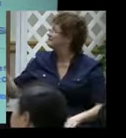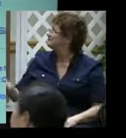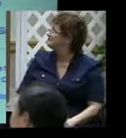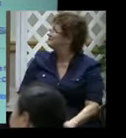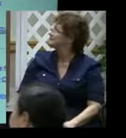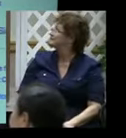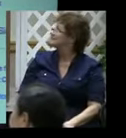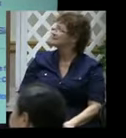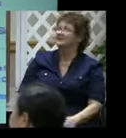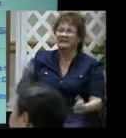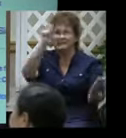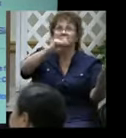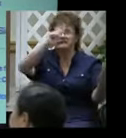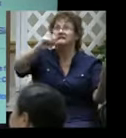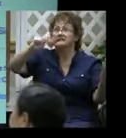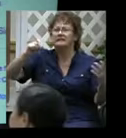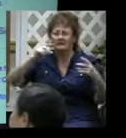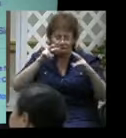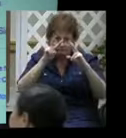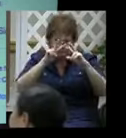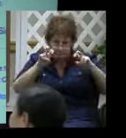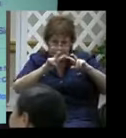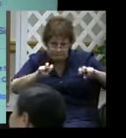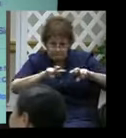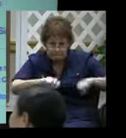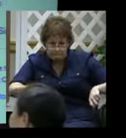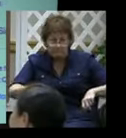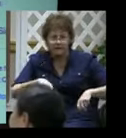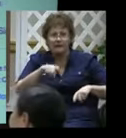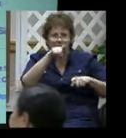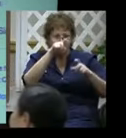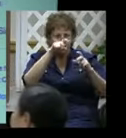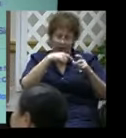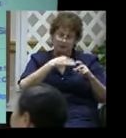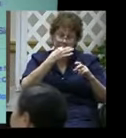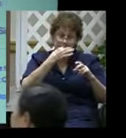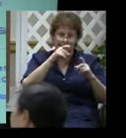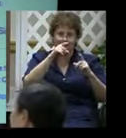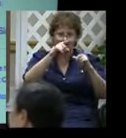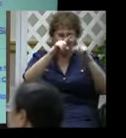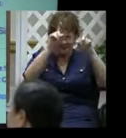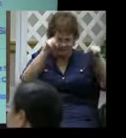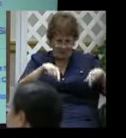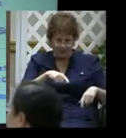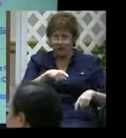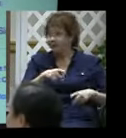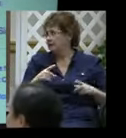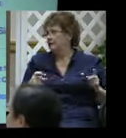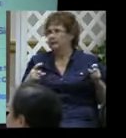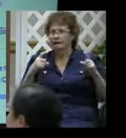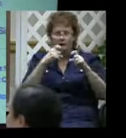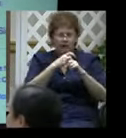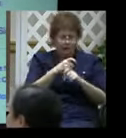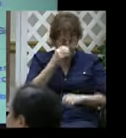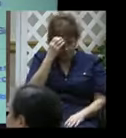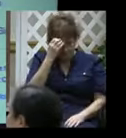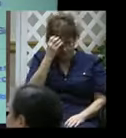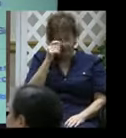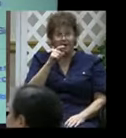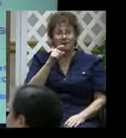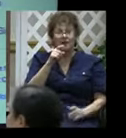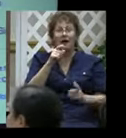there's a lot of handwriting that you have to kind of decipher, but I'm getting good at that now. This form is pretty complex, but it actually breaks down